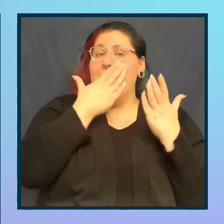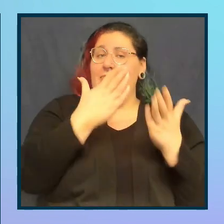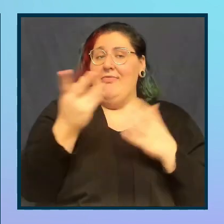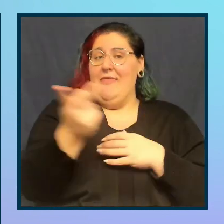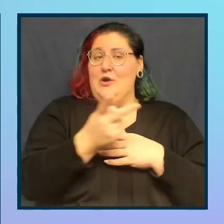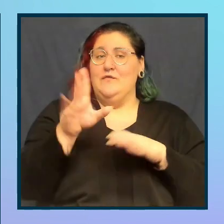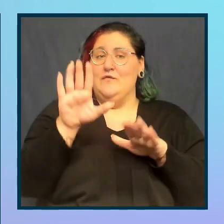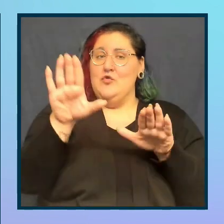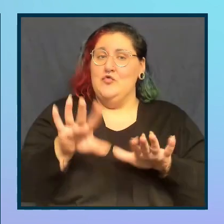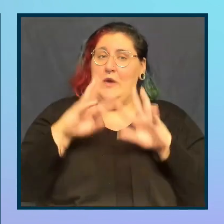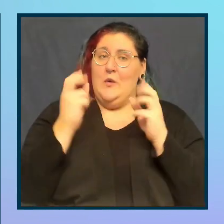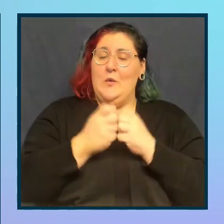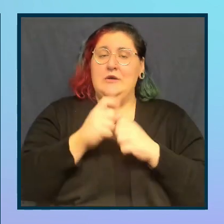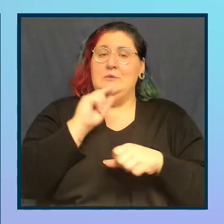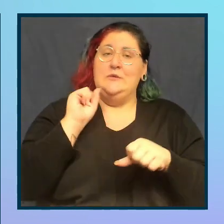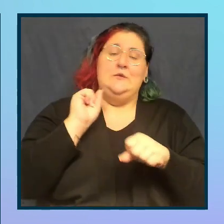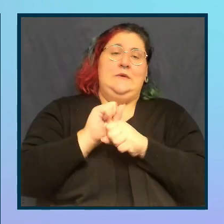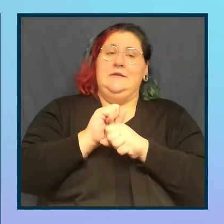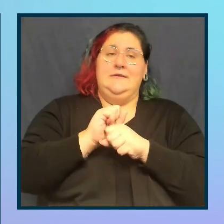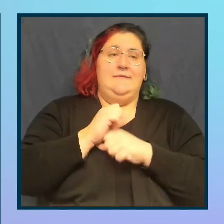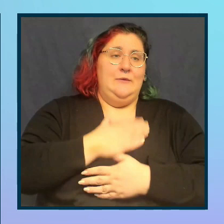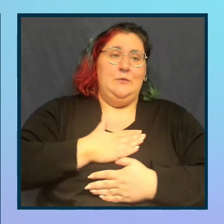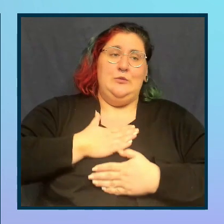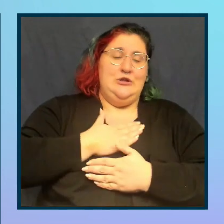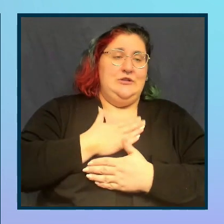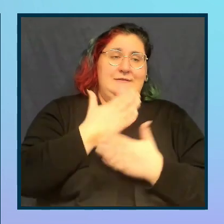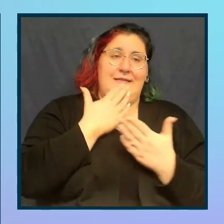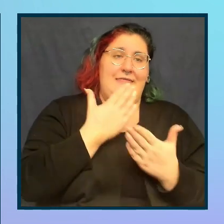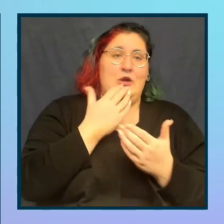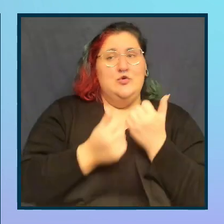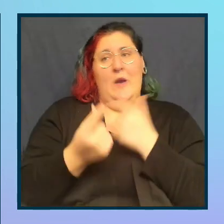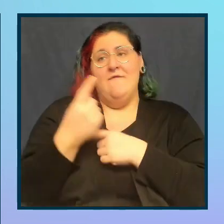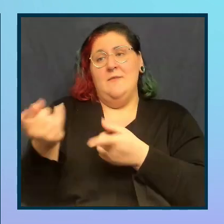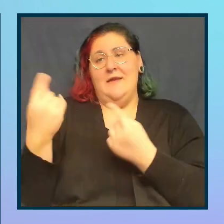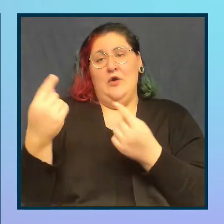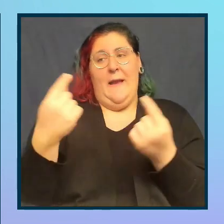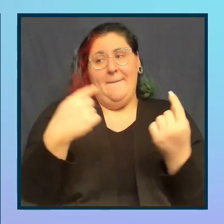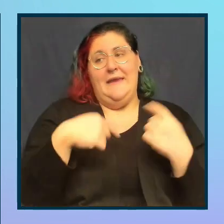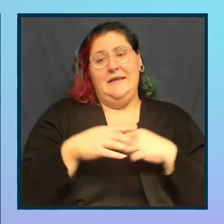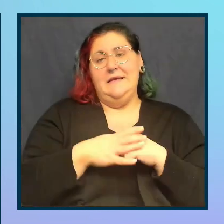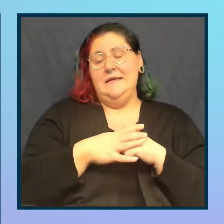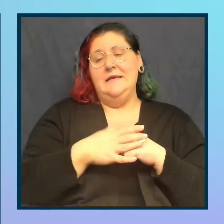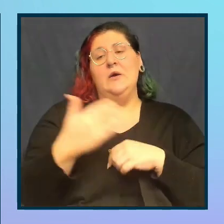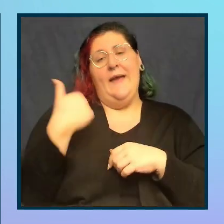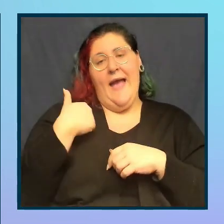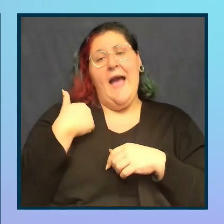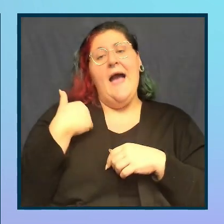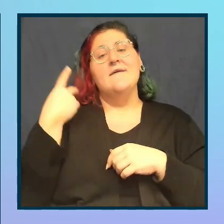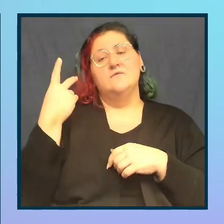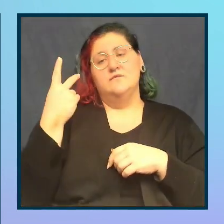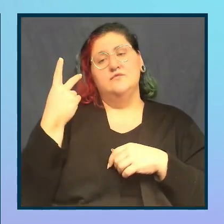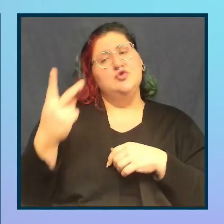We really appreciate it. And thank you to everyone for attending AxCon. We have two and